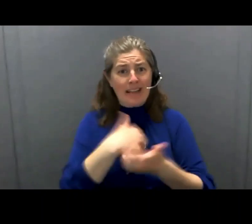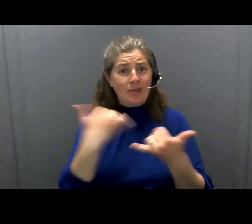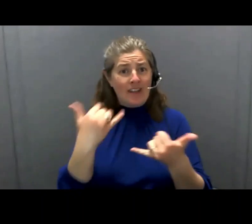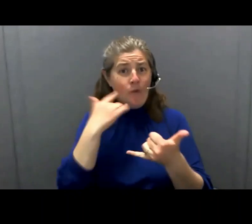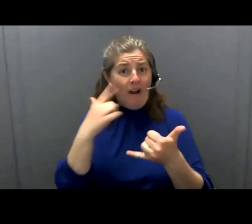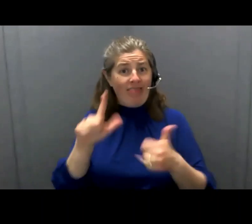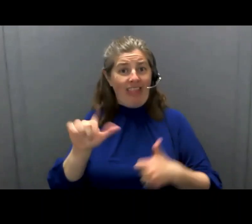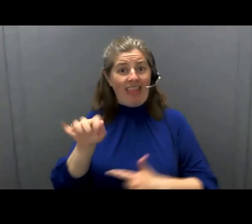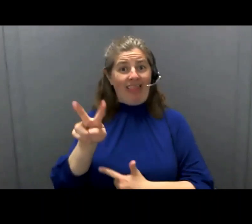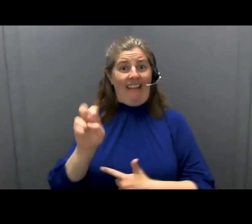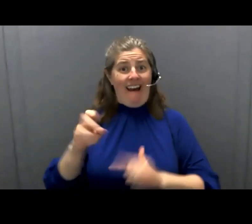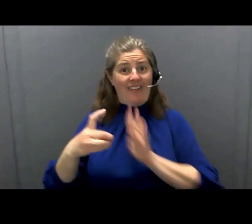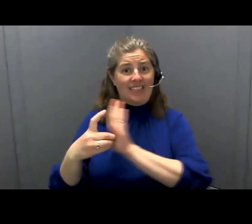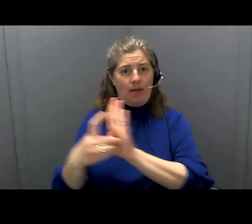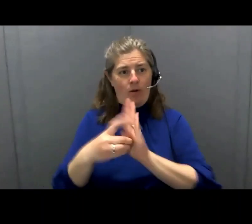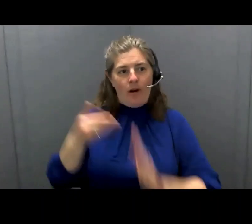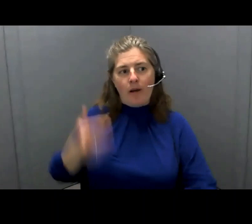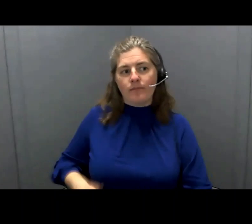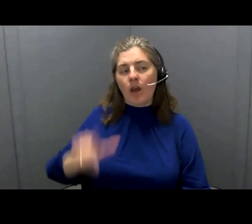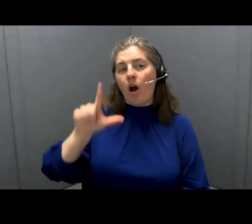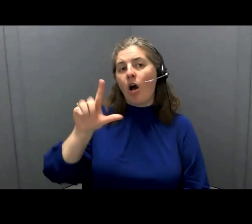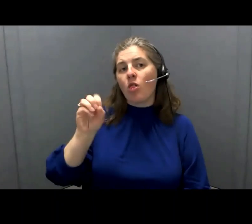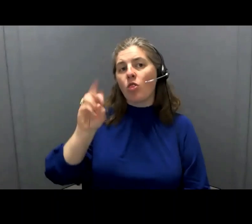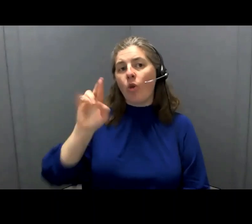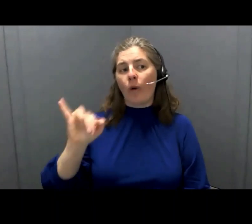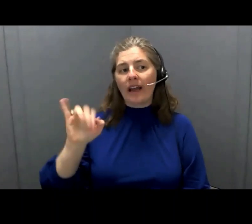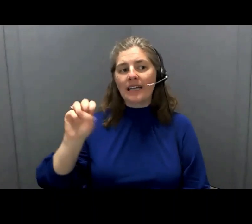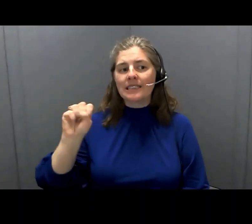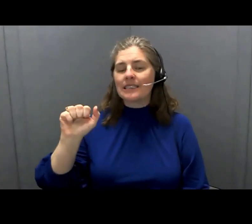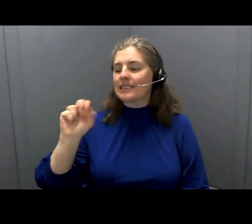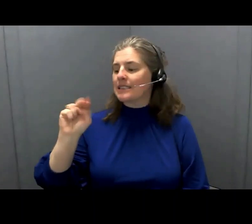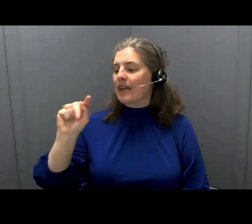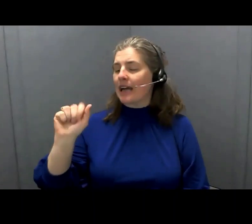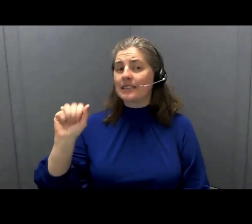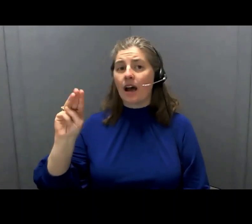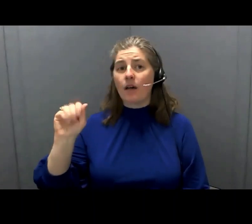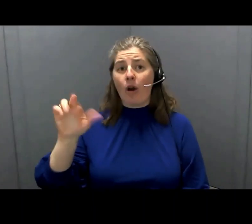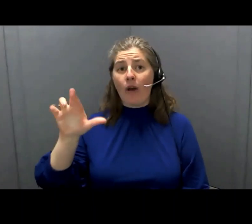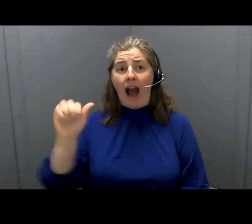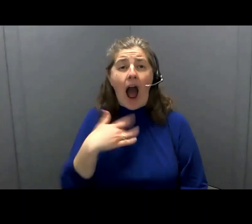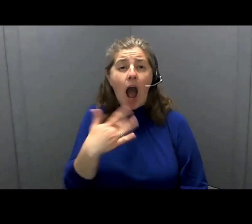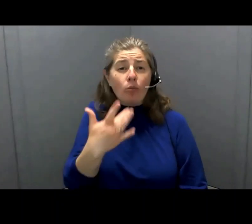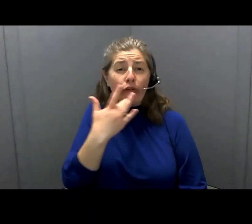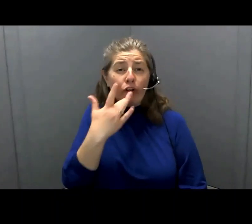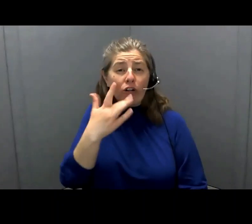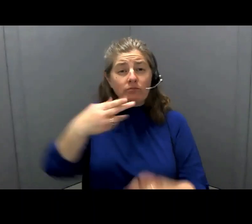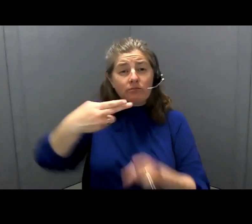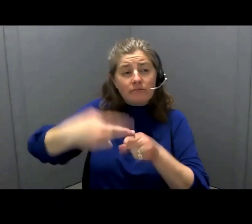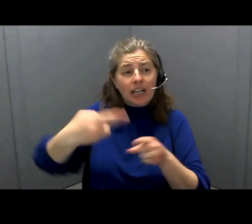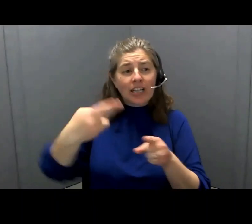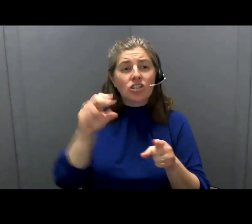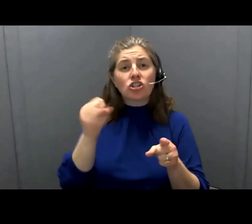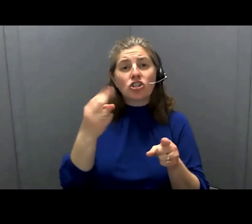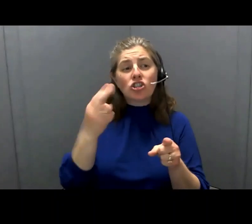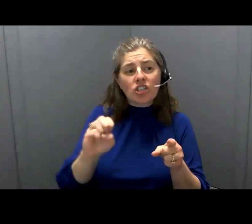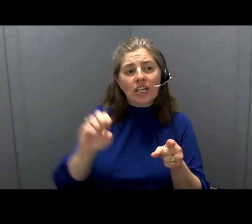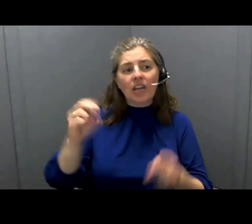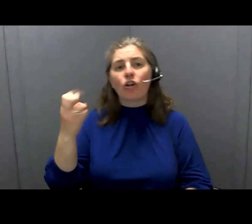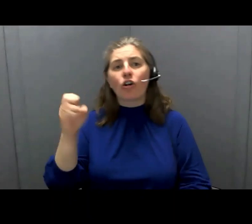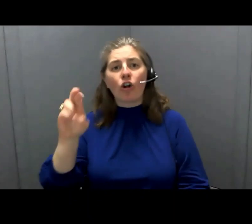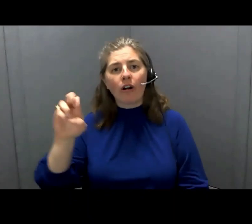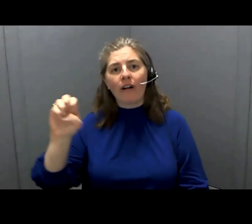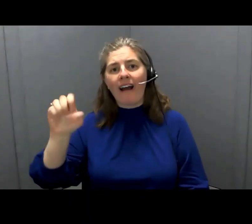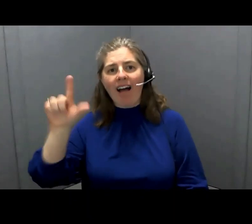demo. Laurie Santa Maria. My pronouns are she, her, hers, and ella. I'm of the Walker, Callahan, Harris,